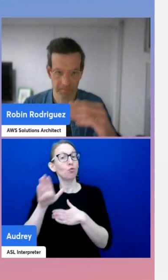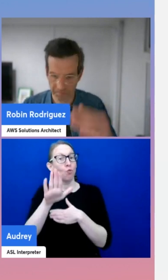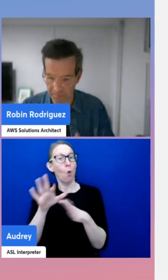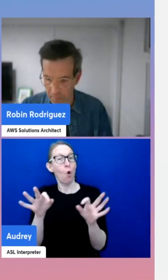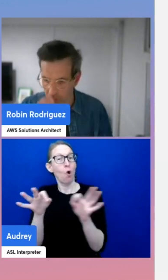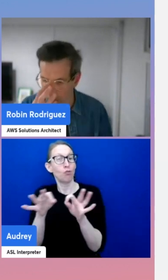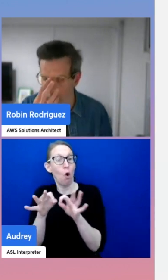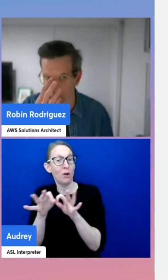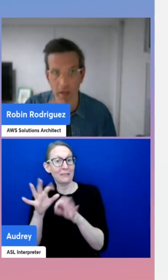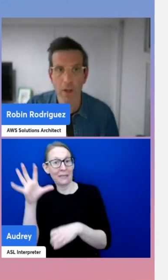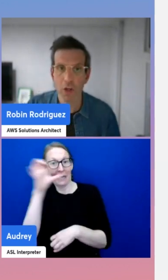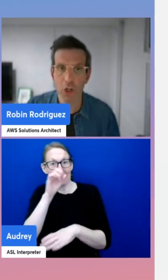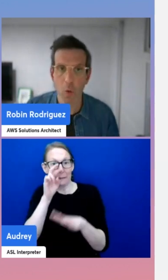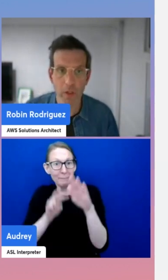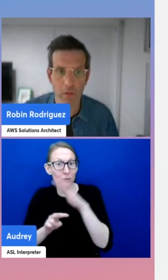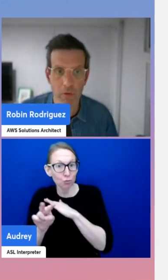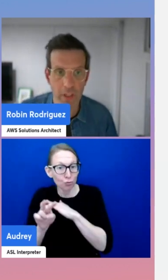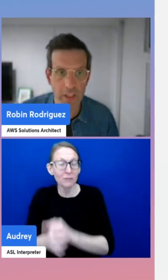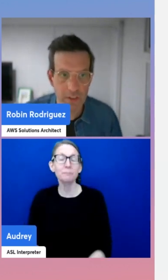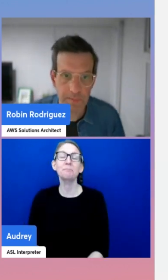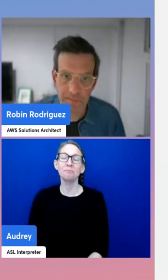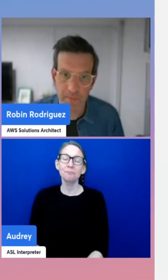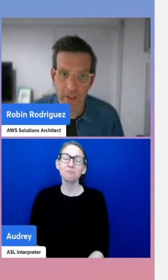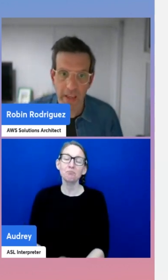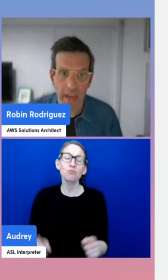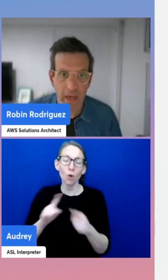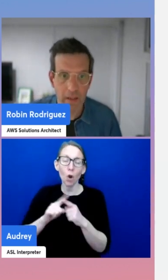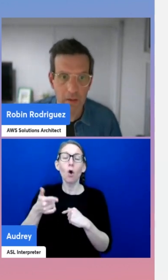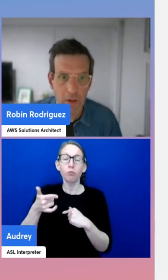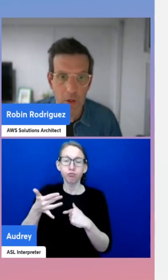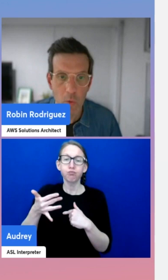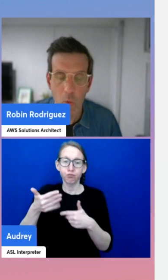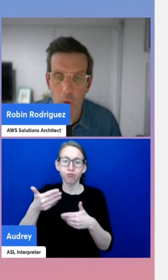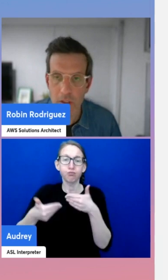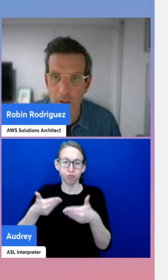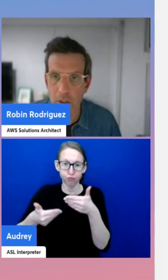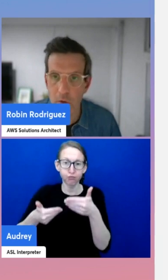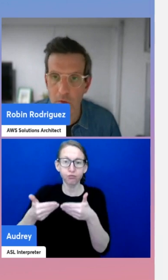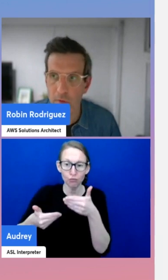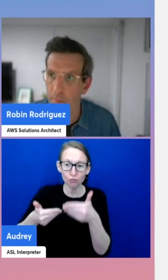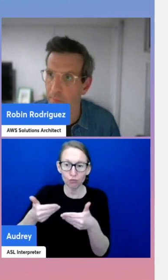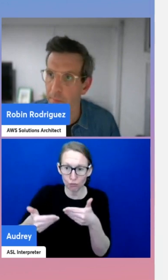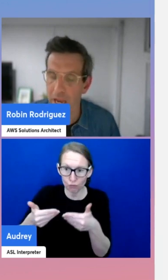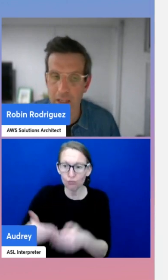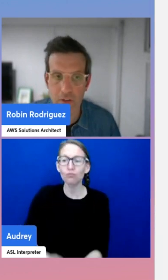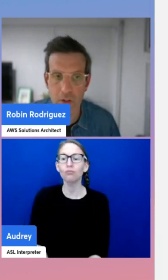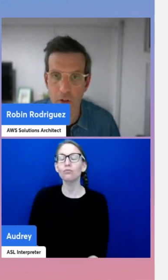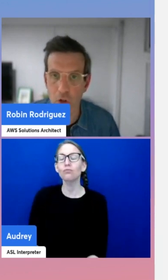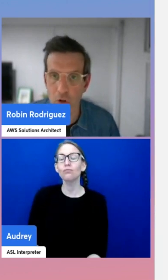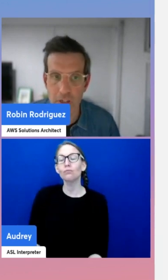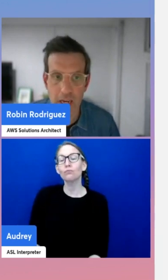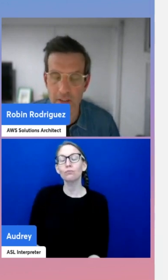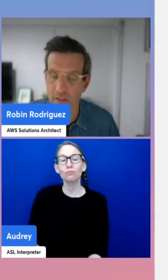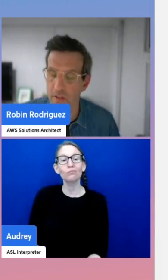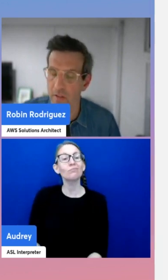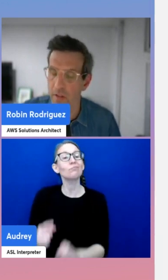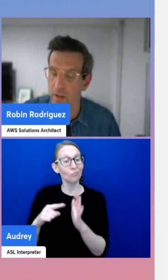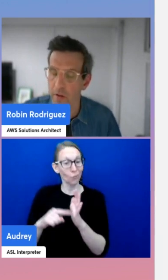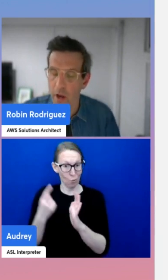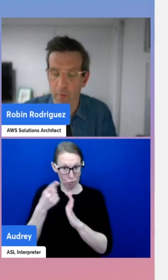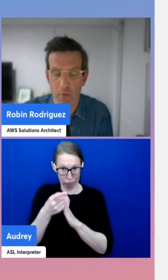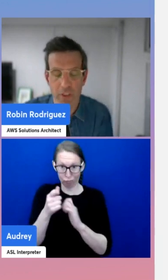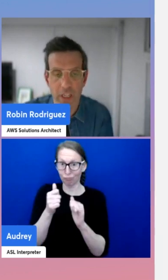estimation. But going through this, and once you've passed your